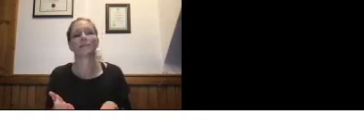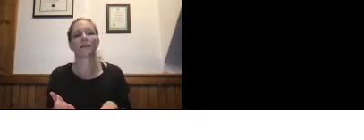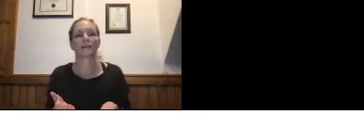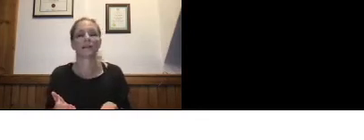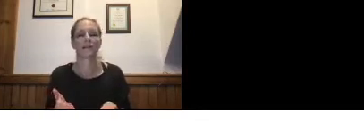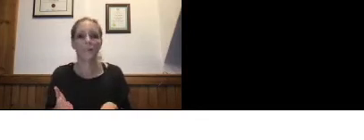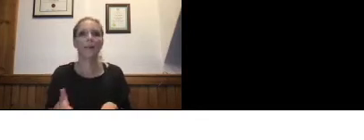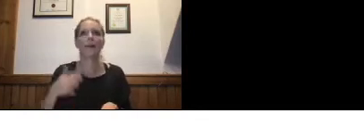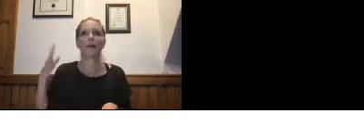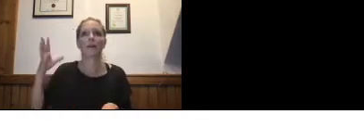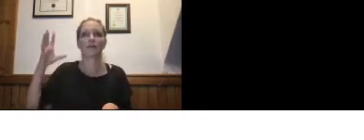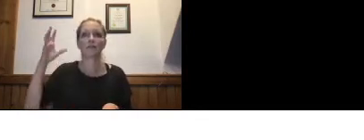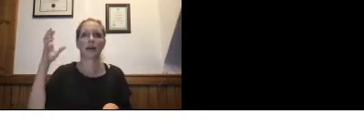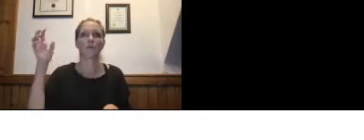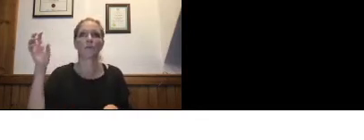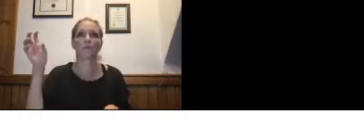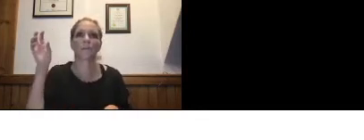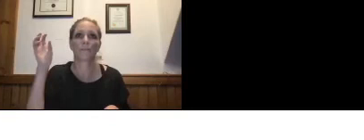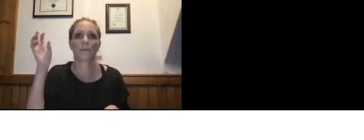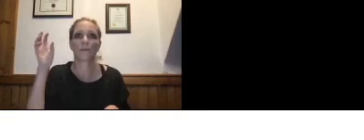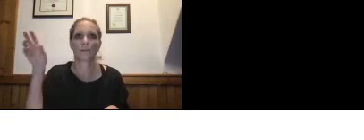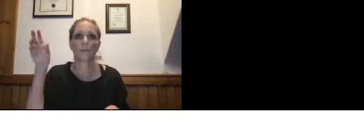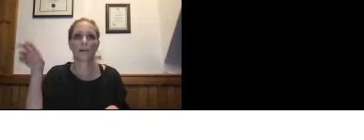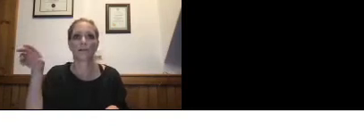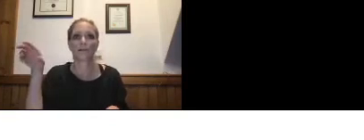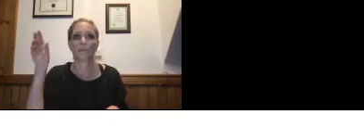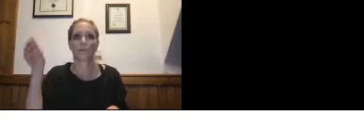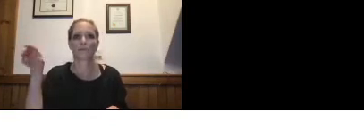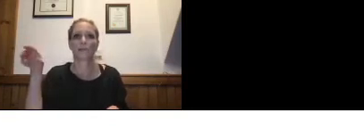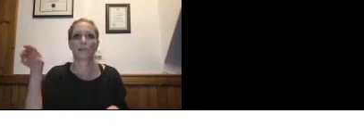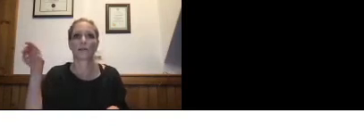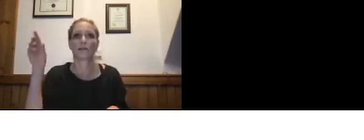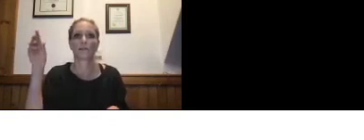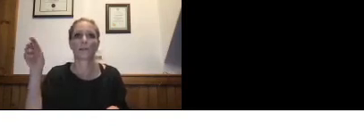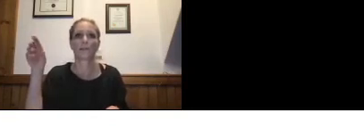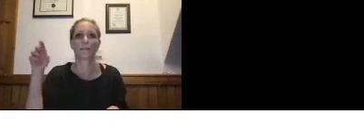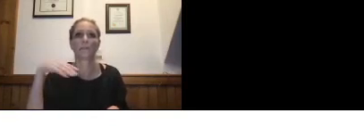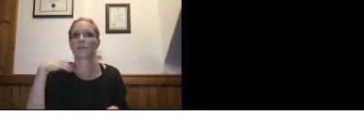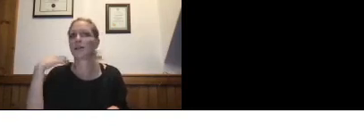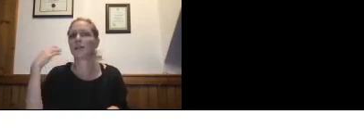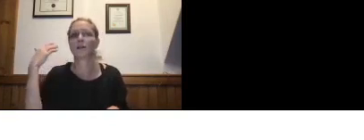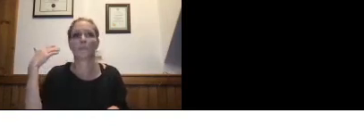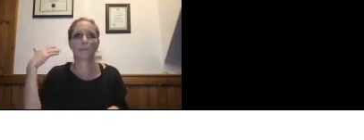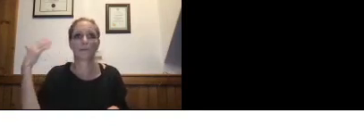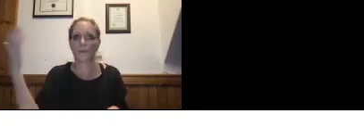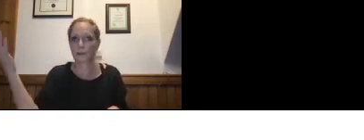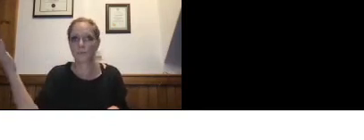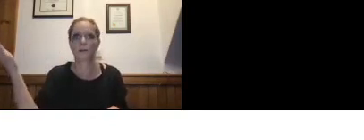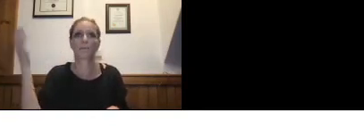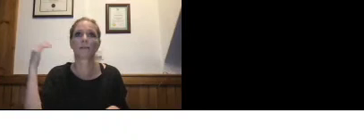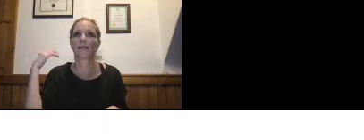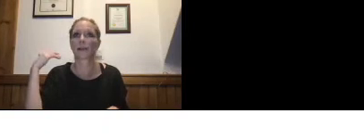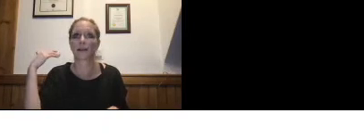unexpanded RNA copy, and that will form the normal Huntington protein. And the normal Huntington protein will be able to